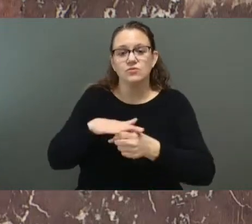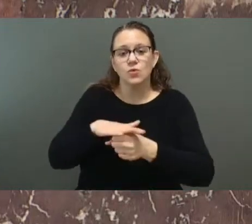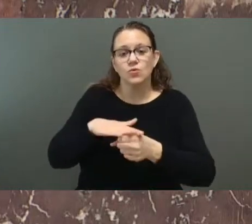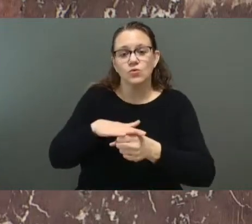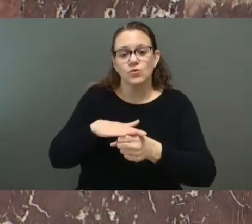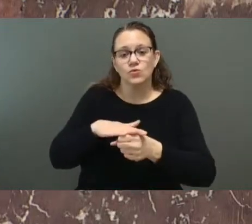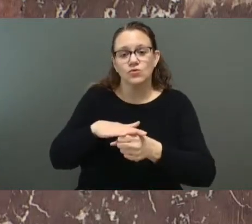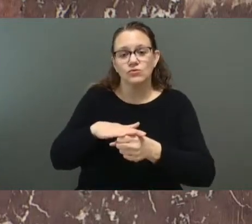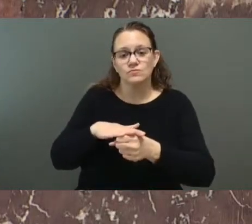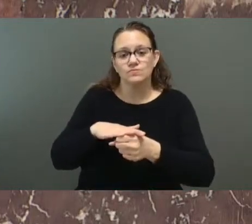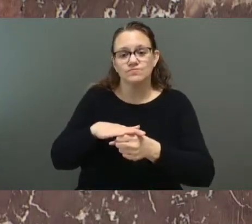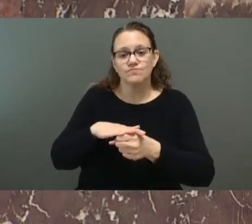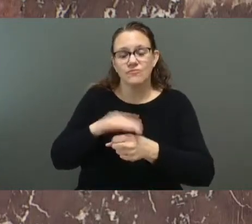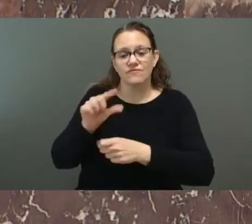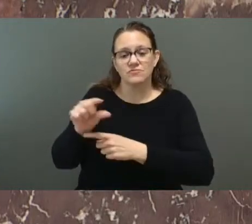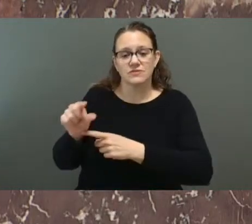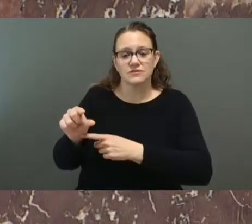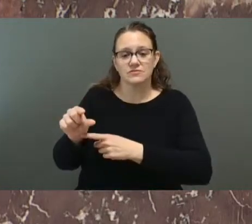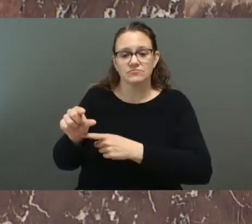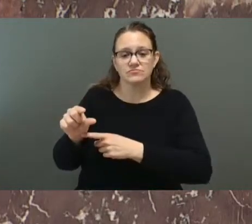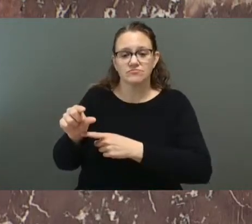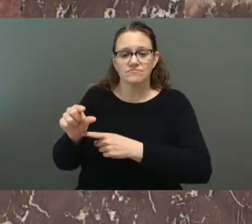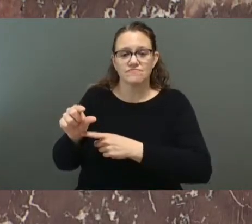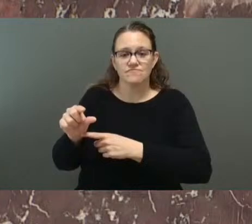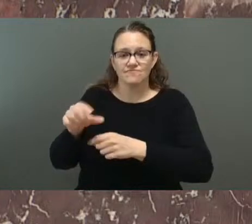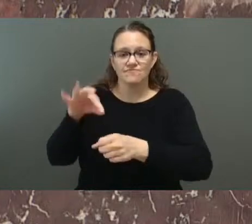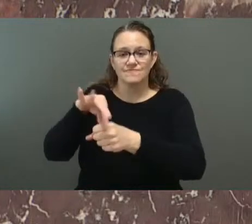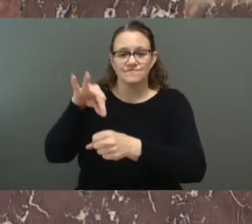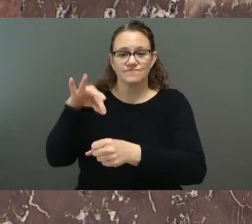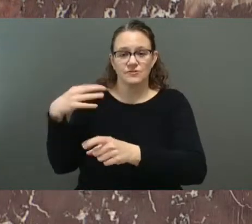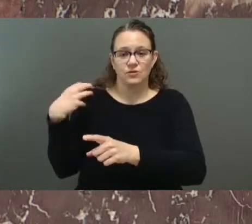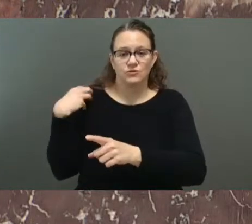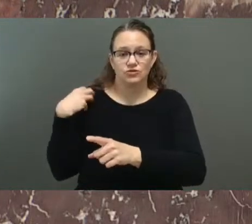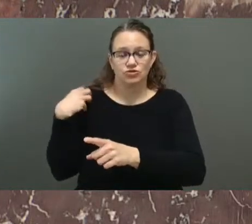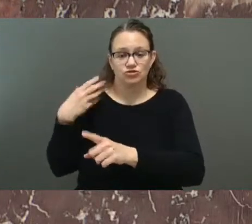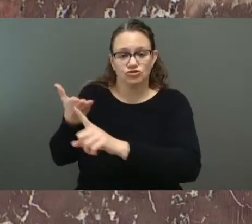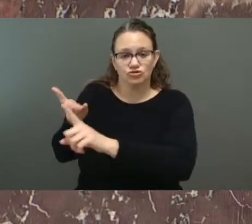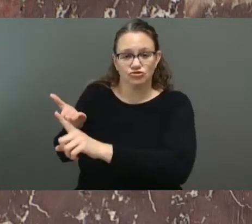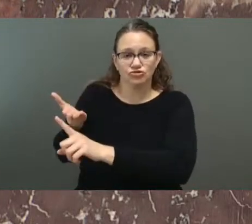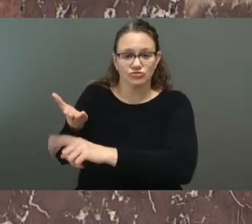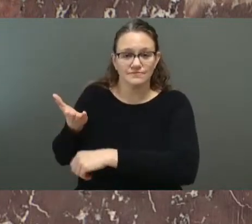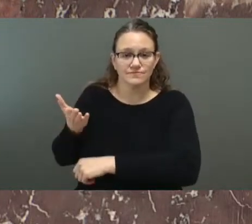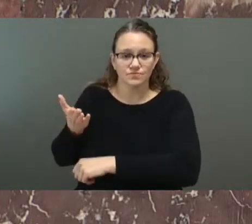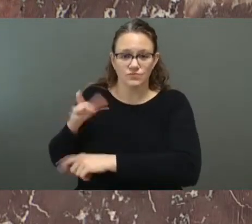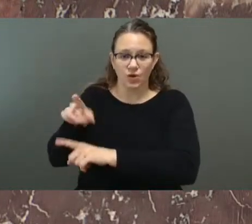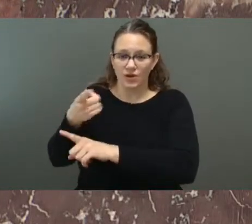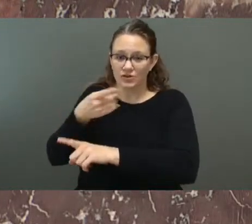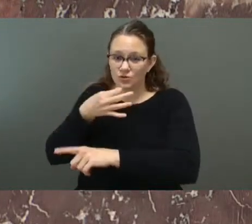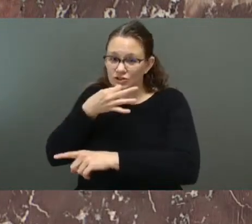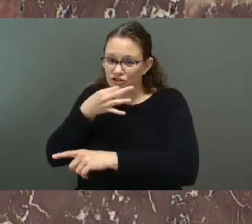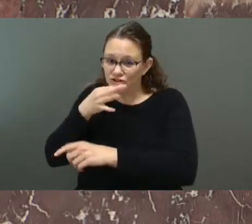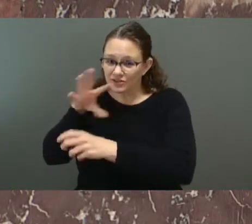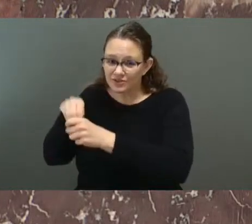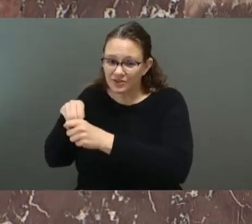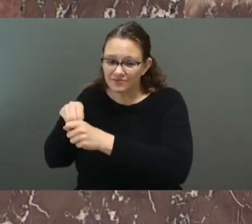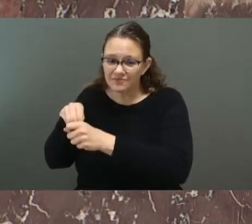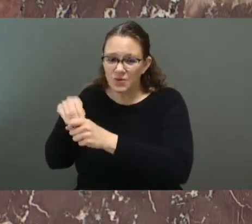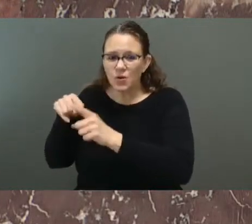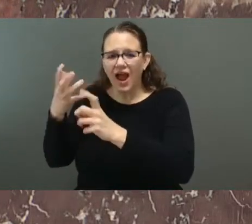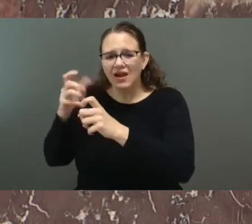BC Transit Act to allow elected representatives of the Squamish and the Lilwat nations to also serve on the Commission. This supports